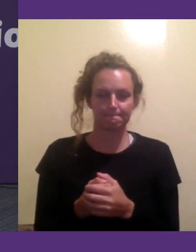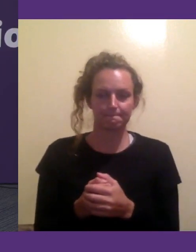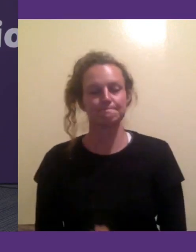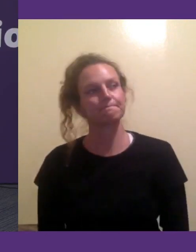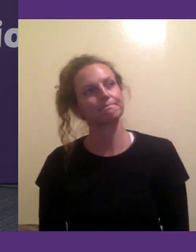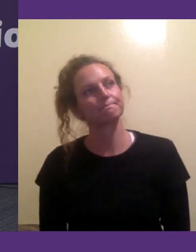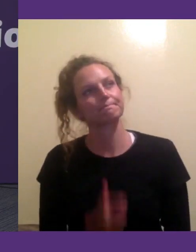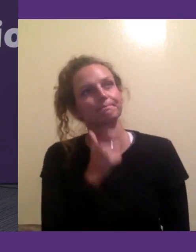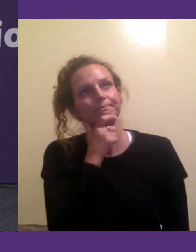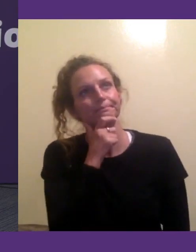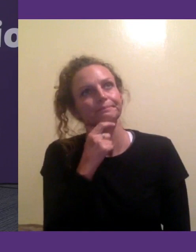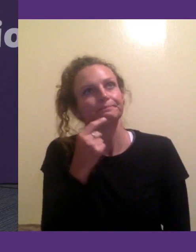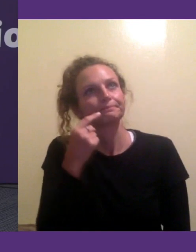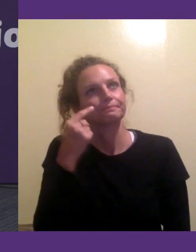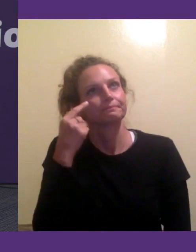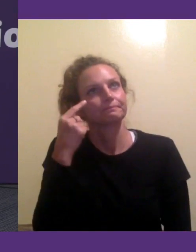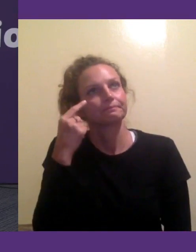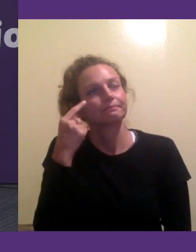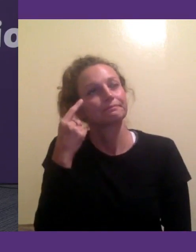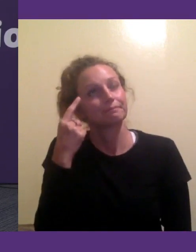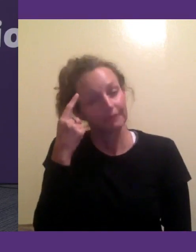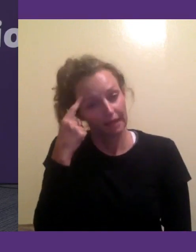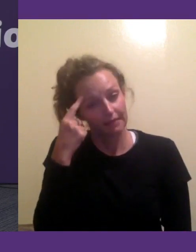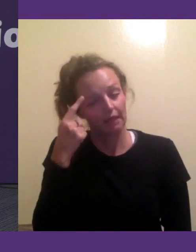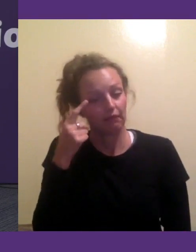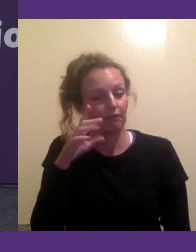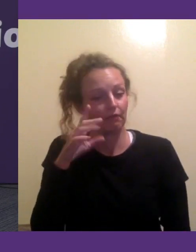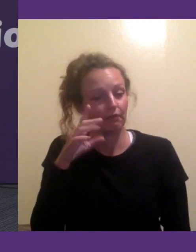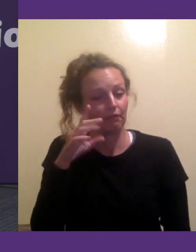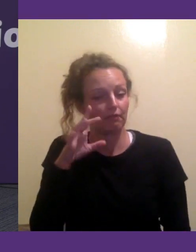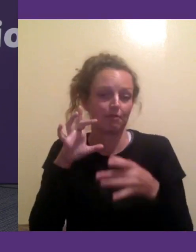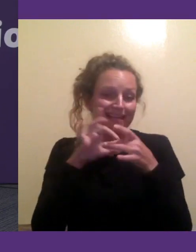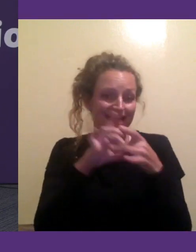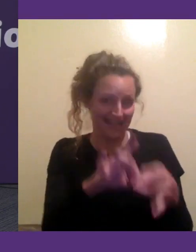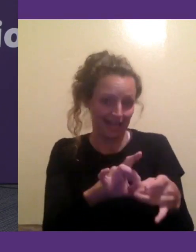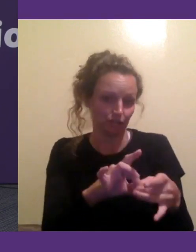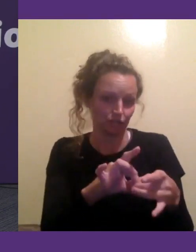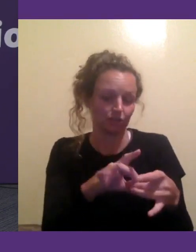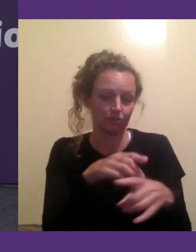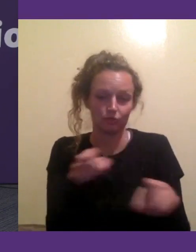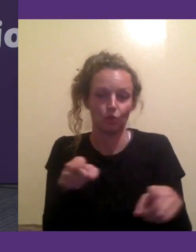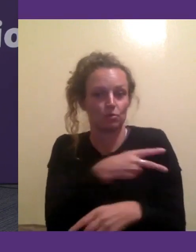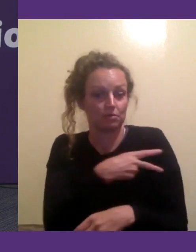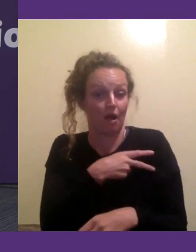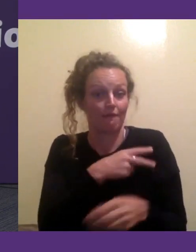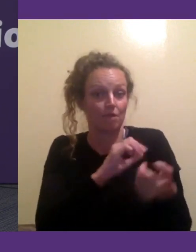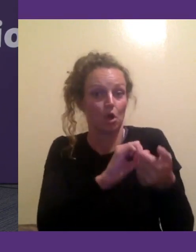is that connection with colleagues, certainly, to have those conversations about